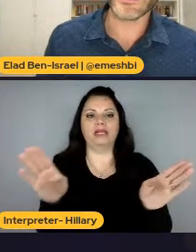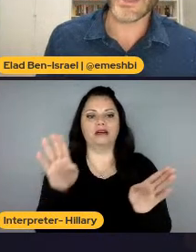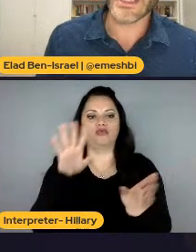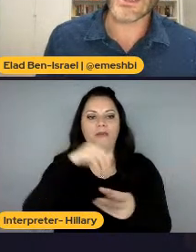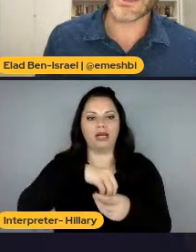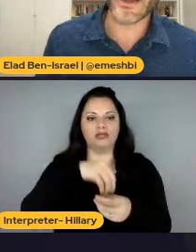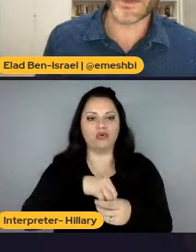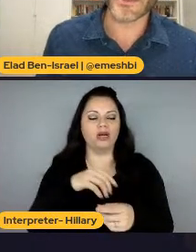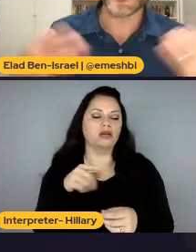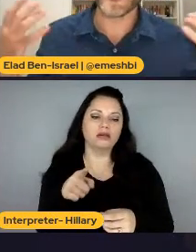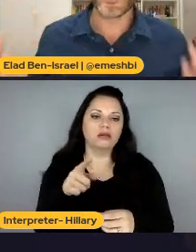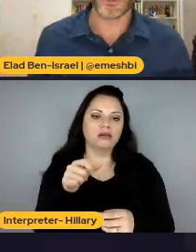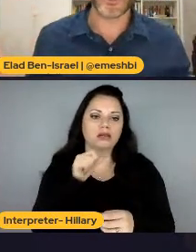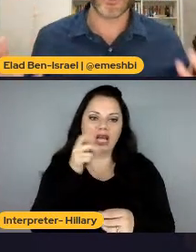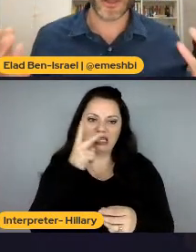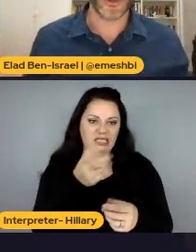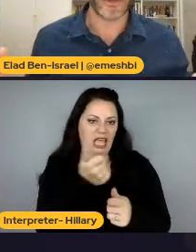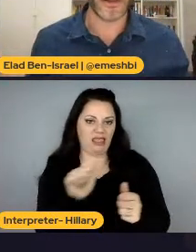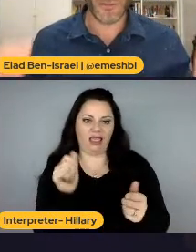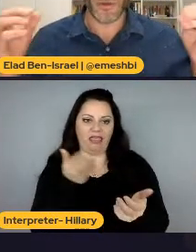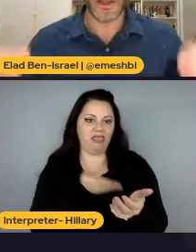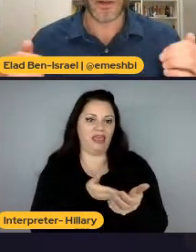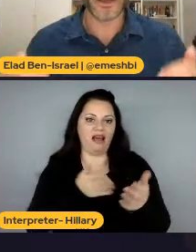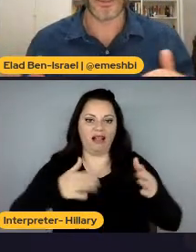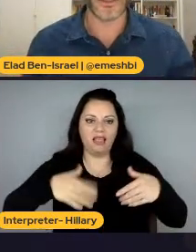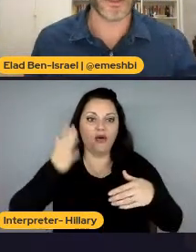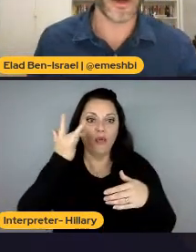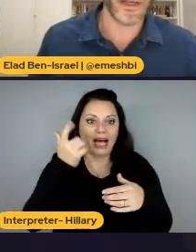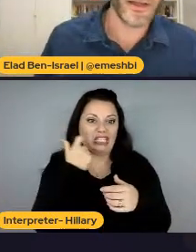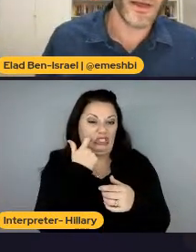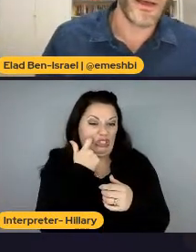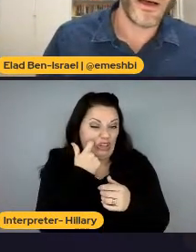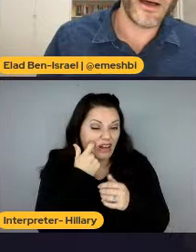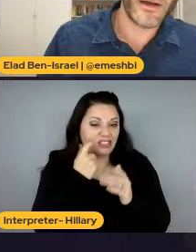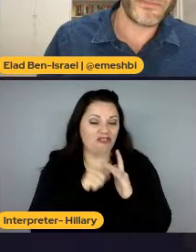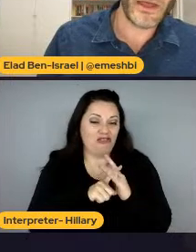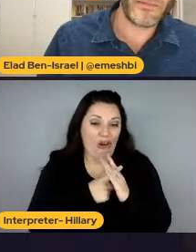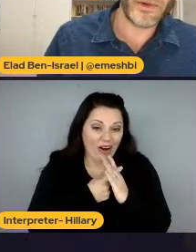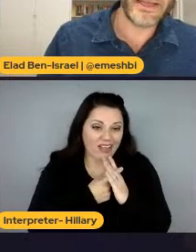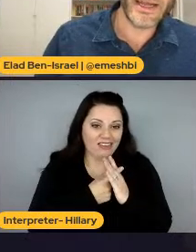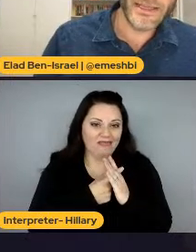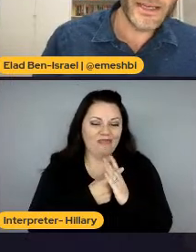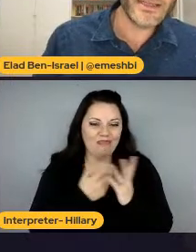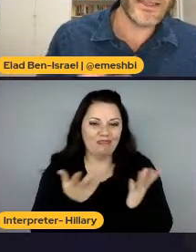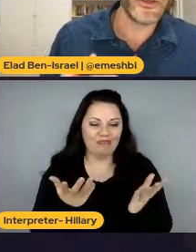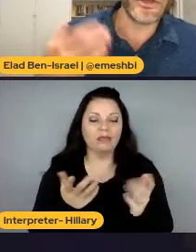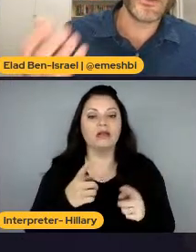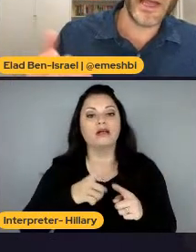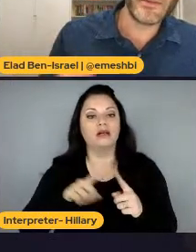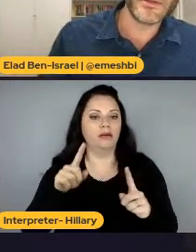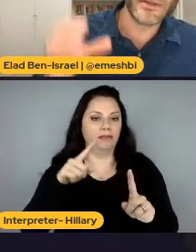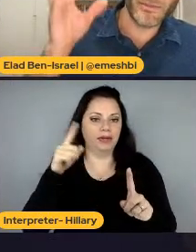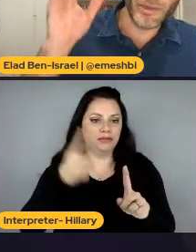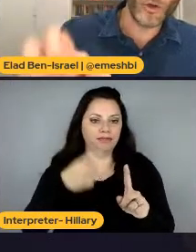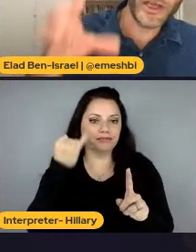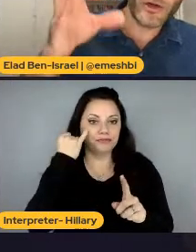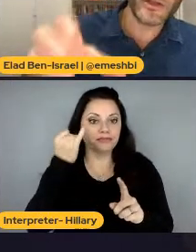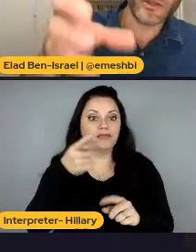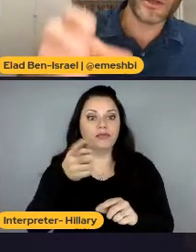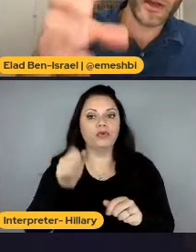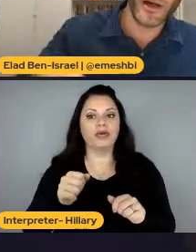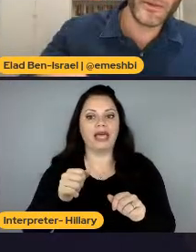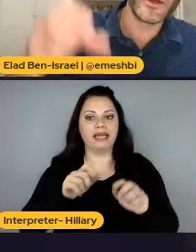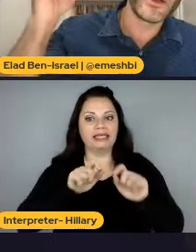You're not going to see anything there because we've just started, literally just starting. But the idea is that you're going to be able to